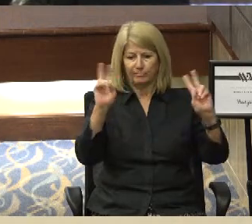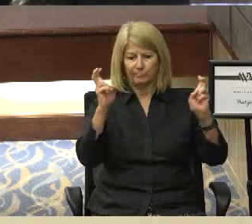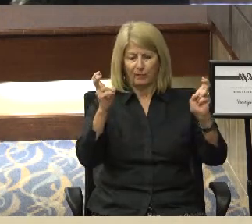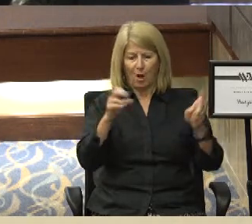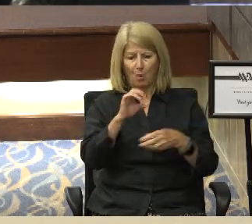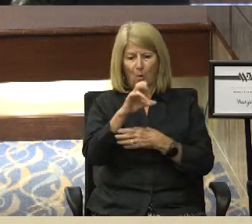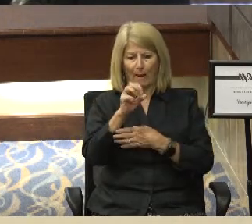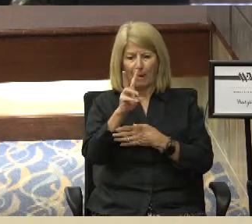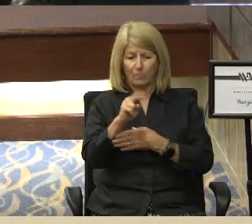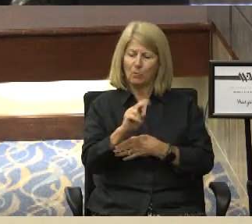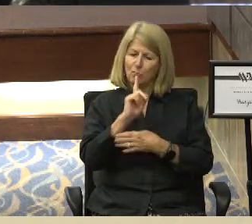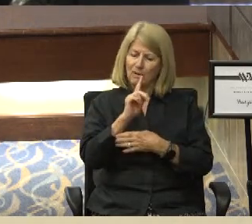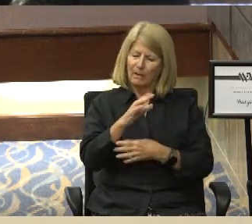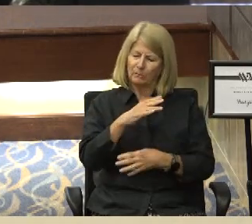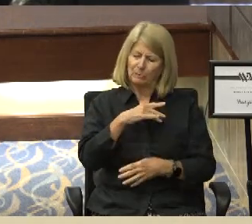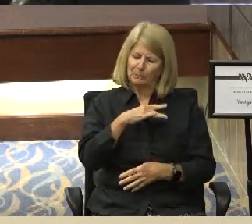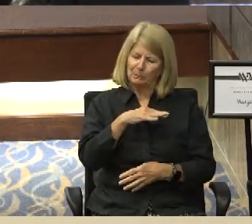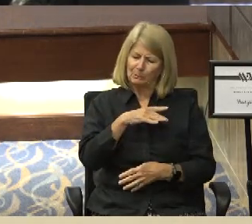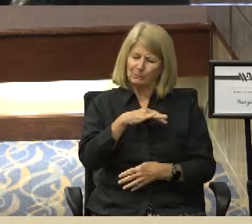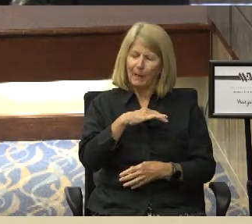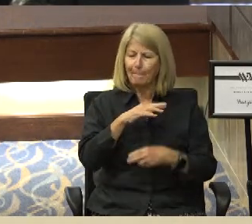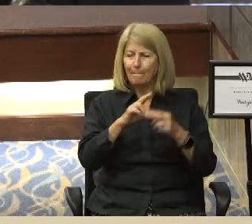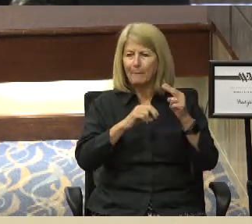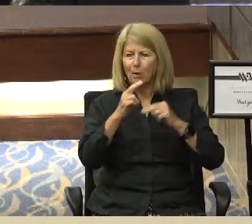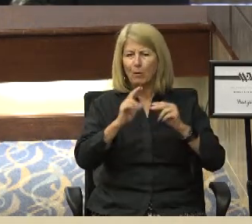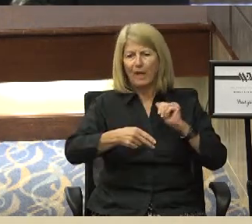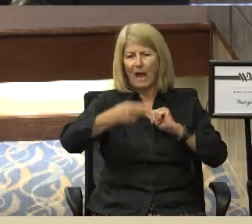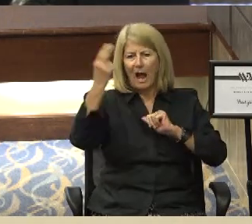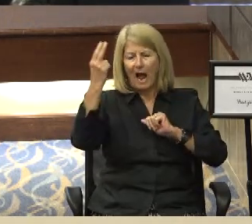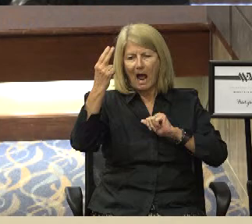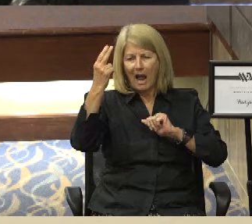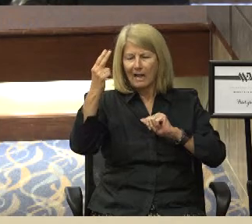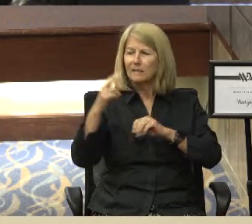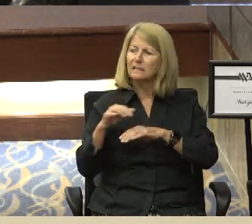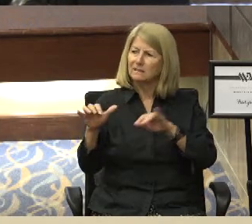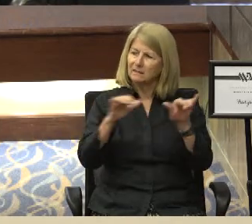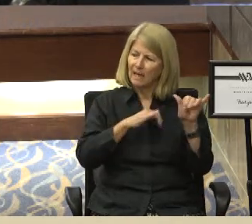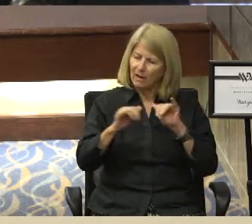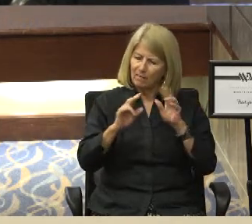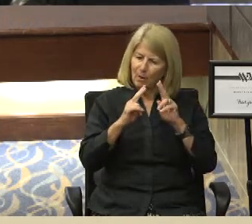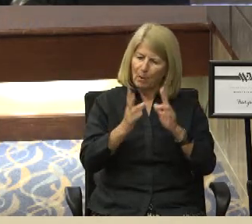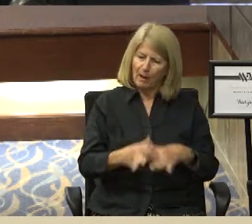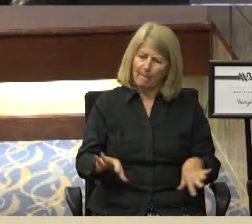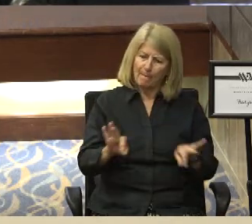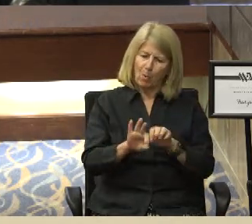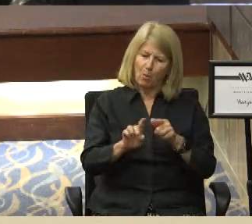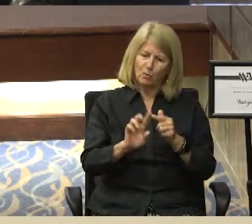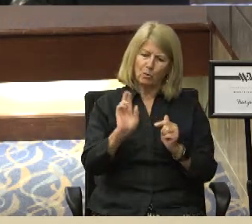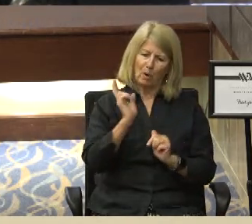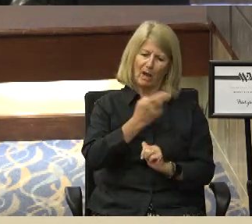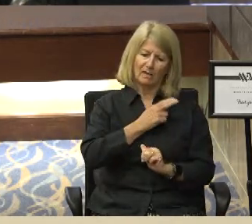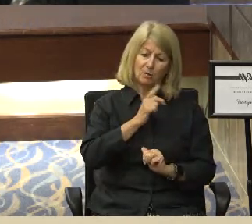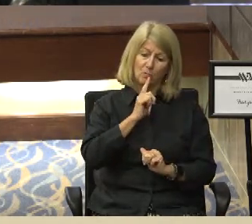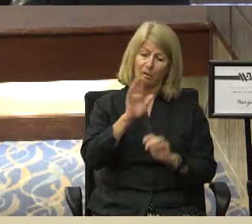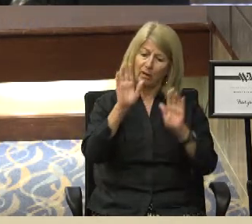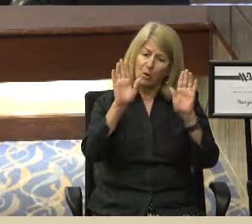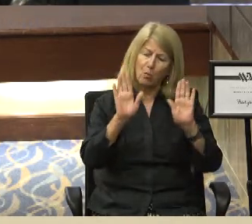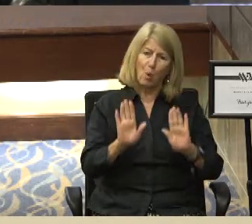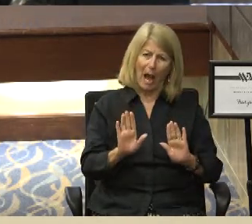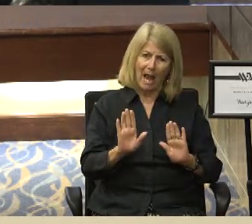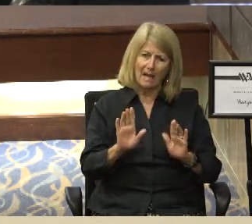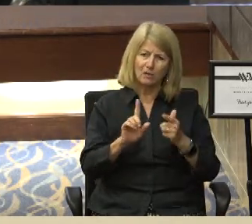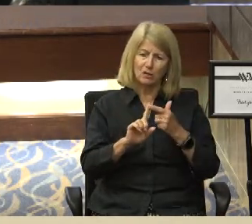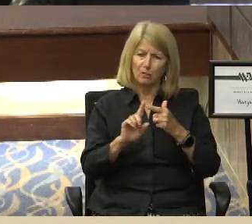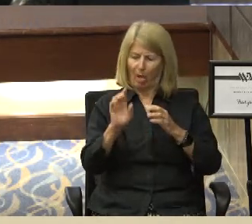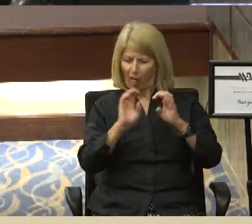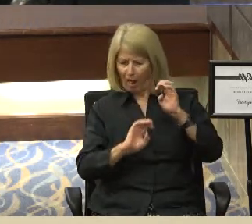really a jewel and built with high standards is going to be something that's important to us. And I think it would be really great to explore